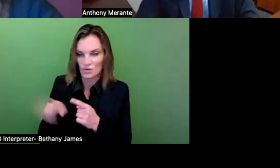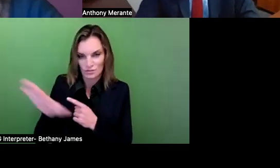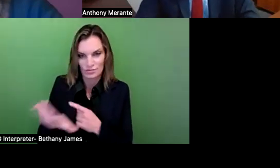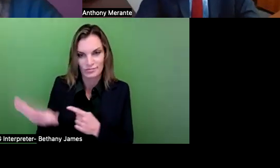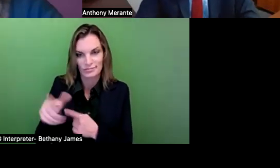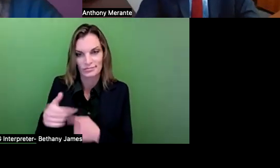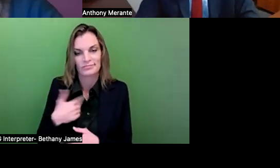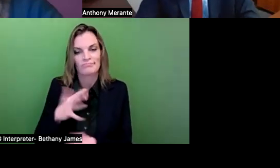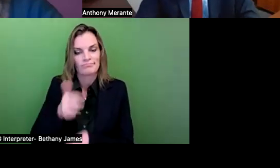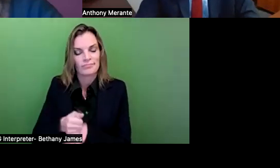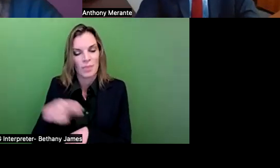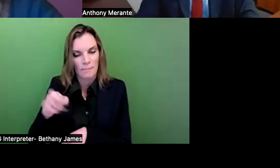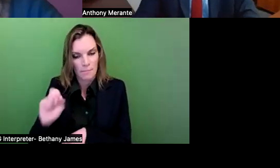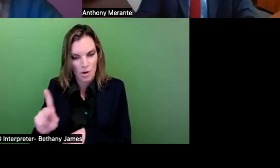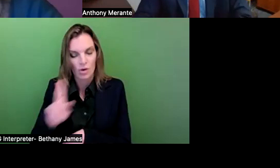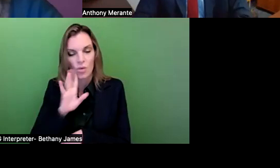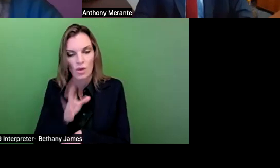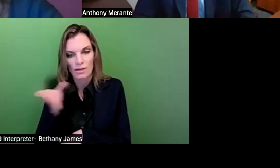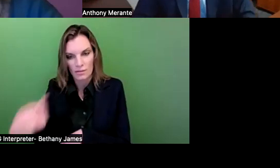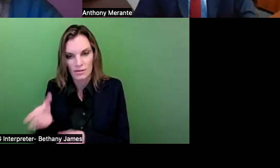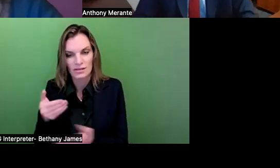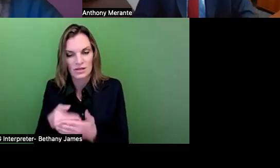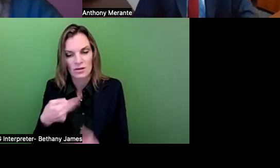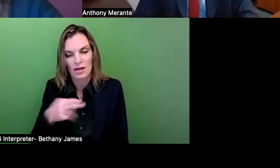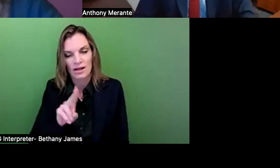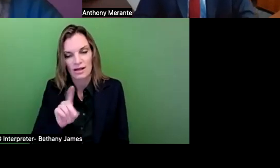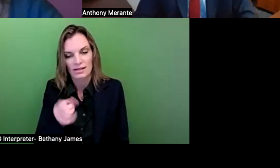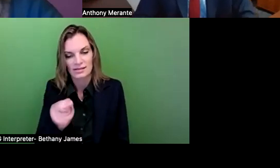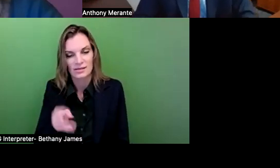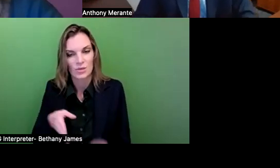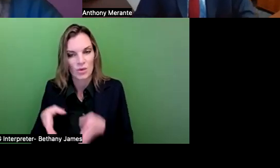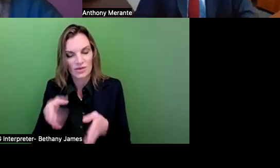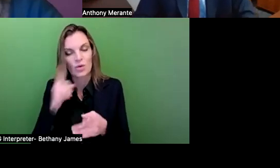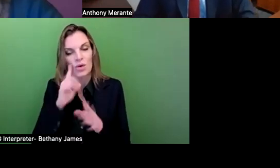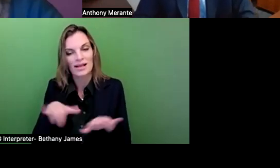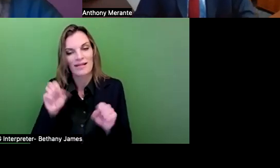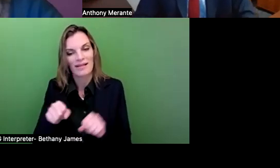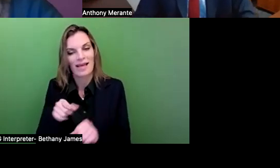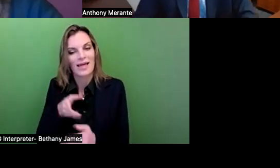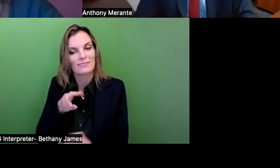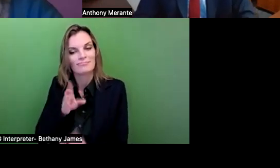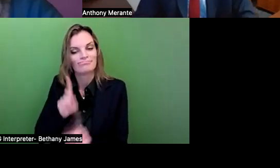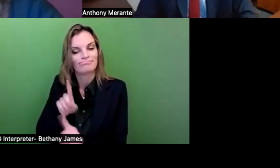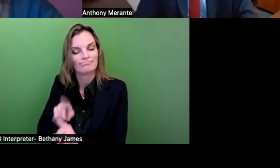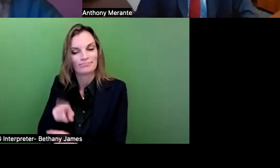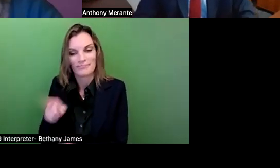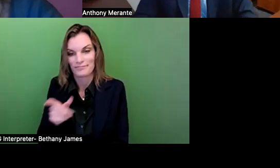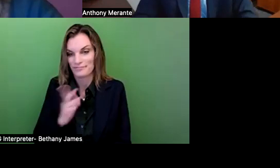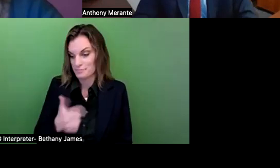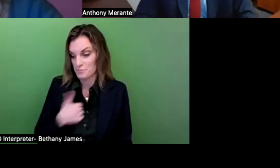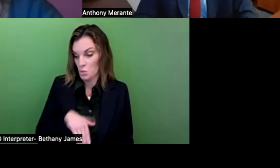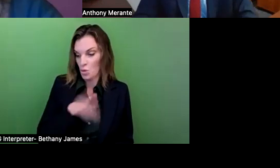3-acre park on the water's edge, right on the Hudson River, for our kids so that they can use it, because we had never had access to the